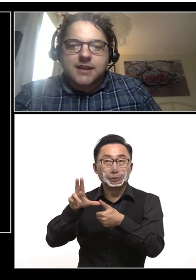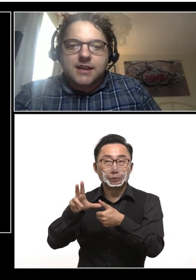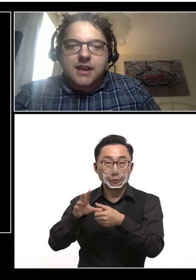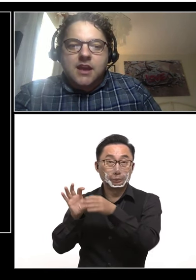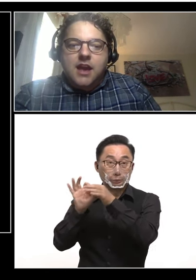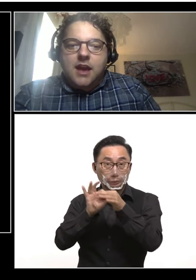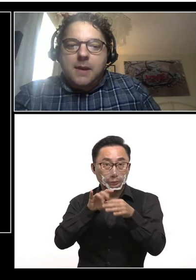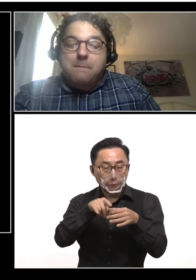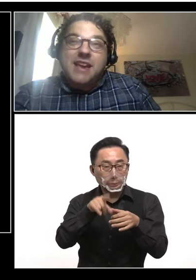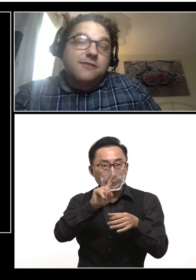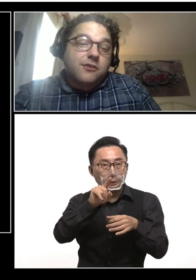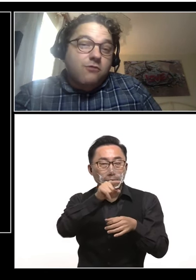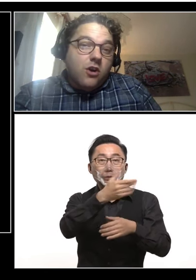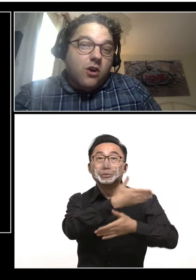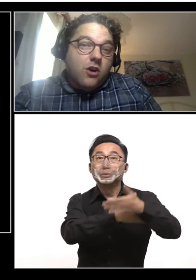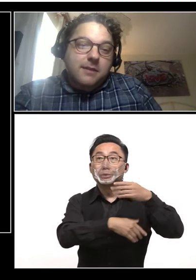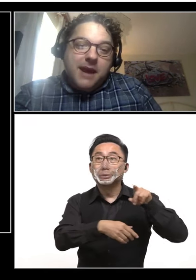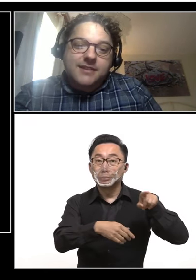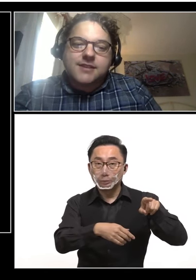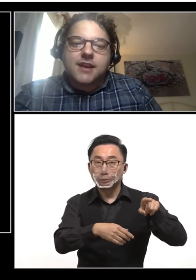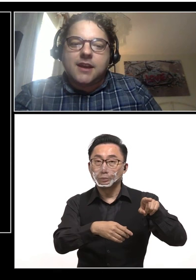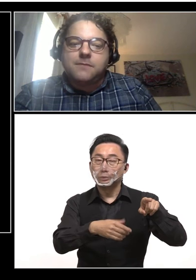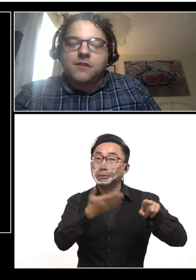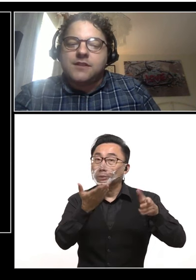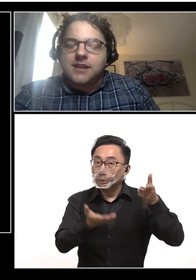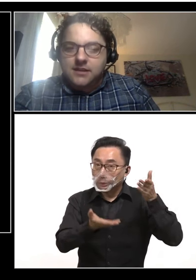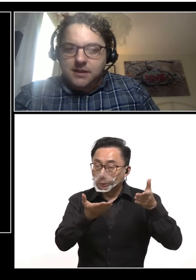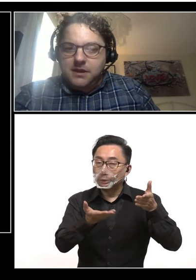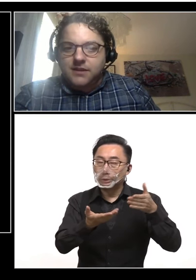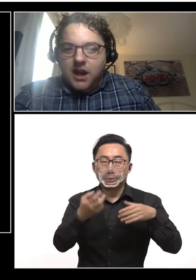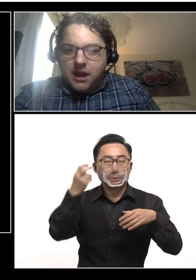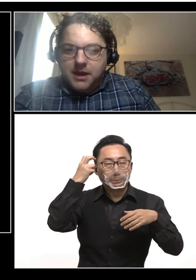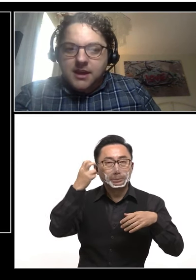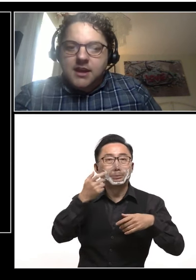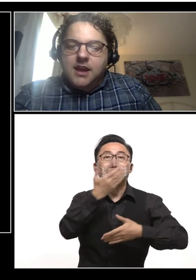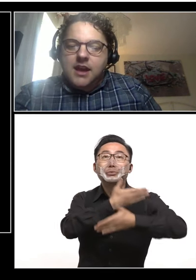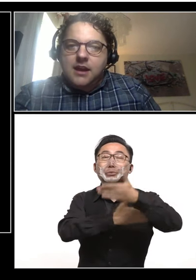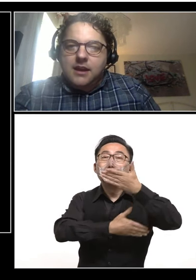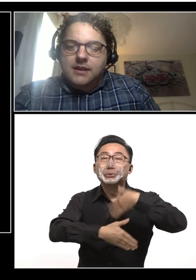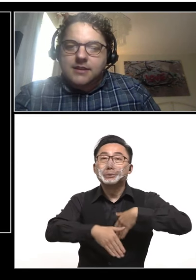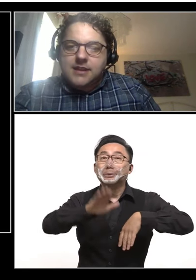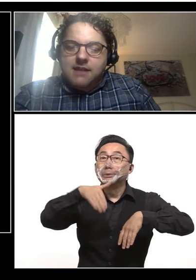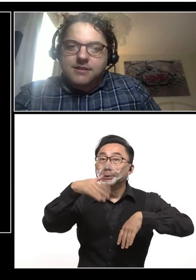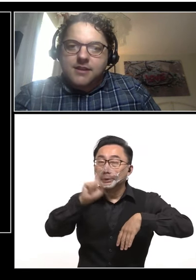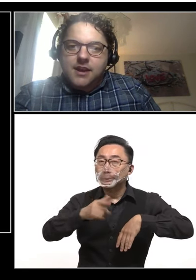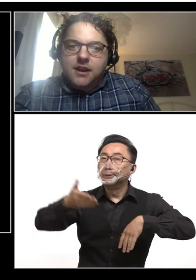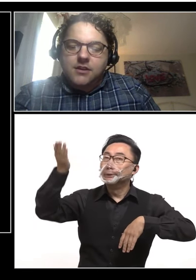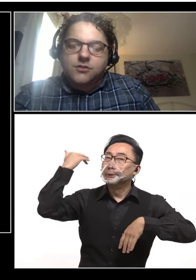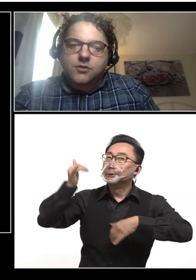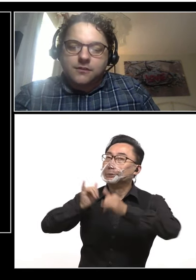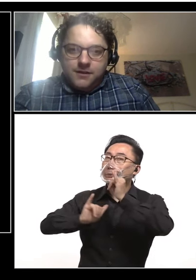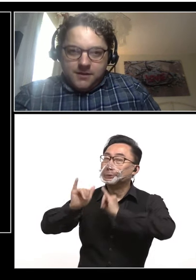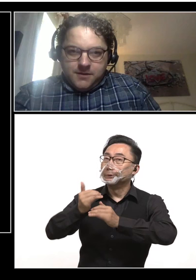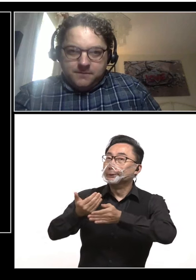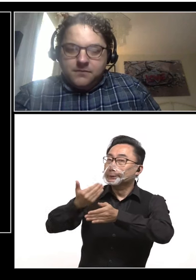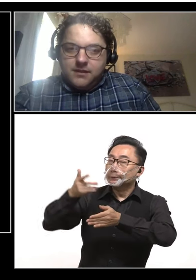disability may have done wrong in the past. Obviously, they believe in karma, and there is a sort